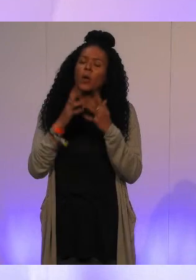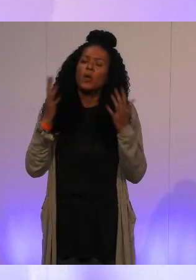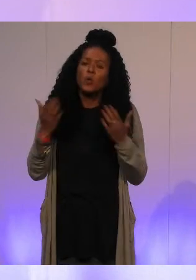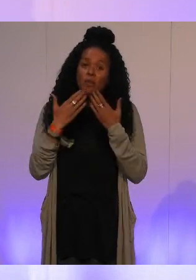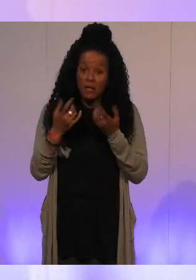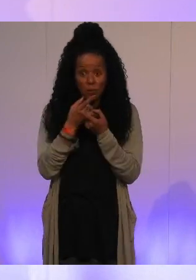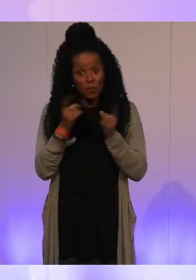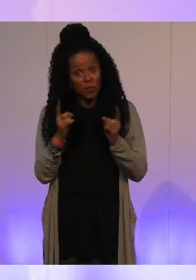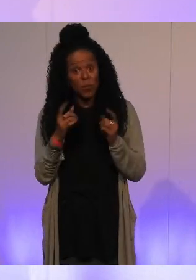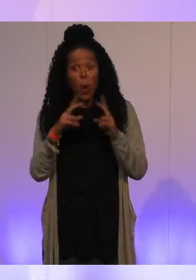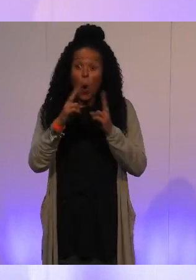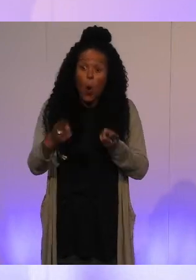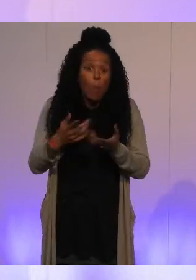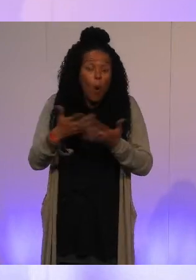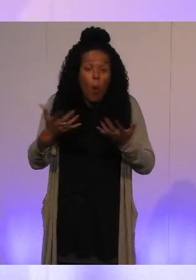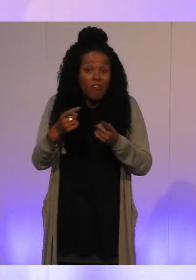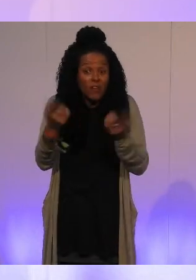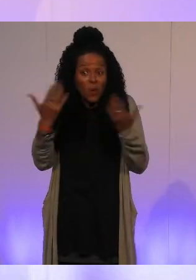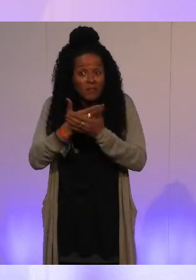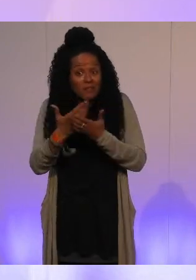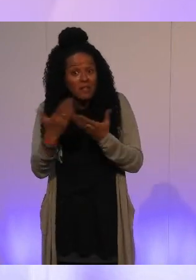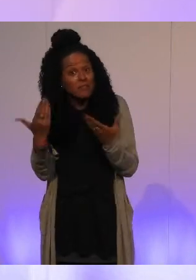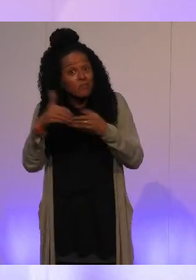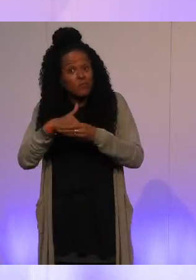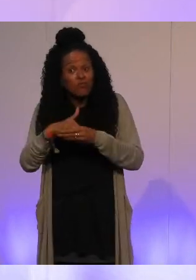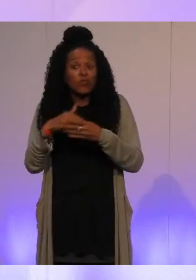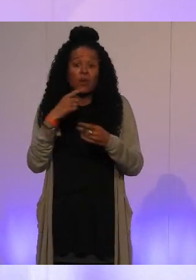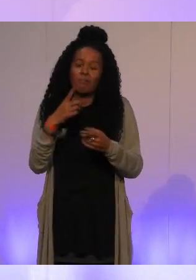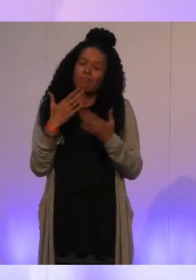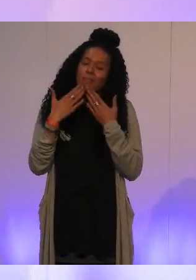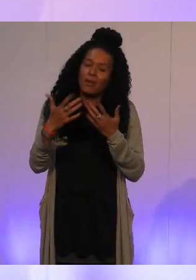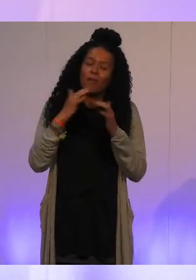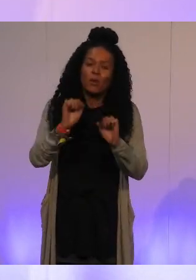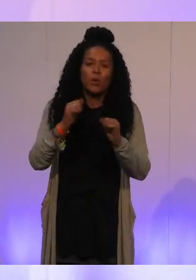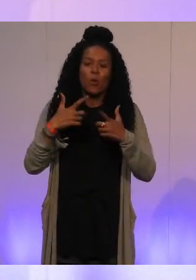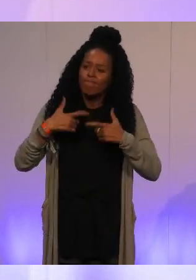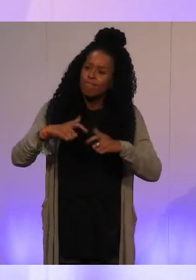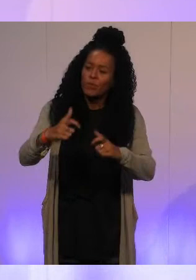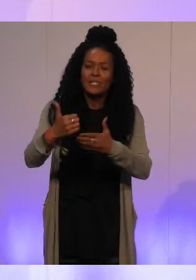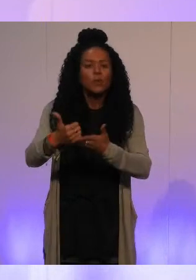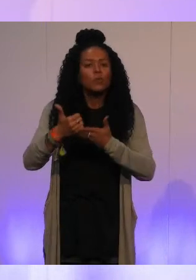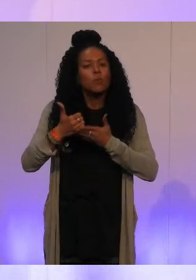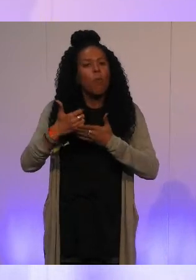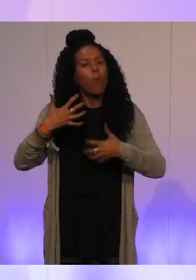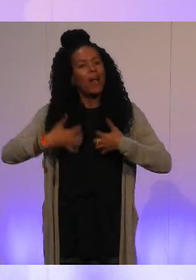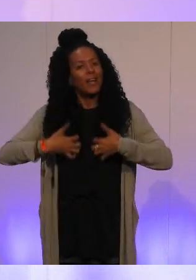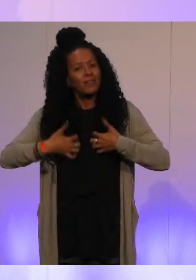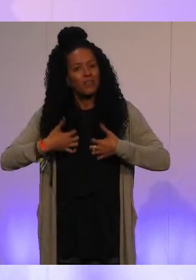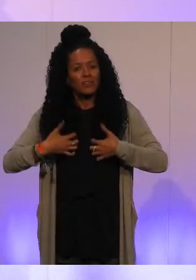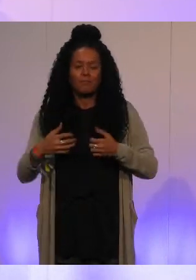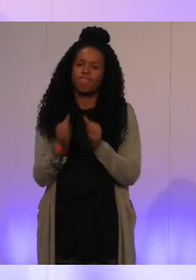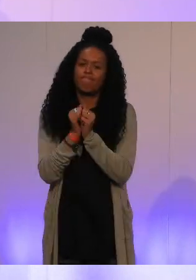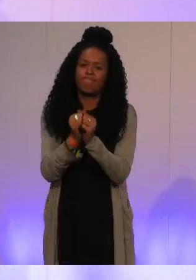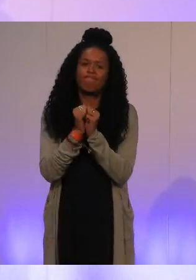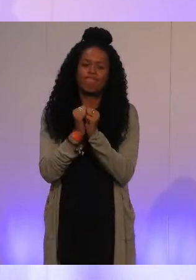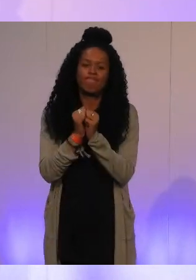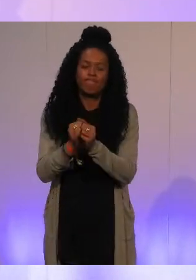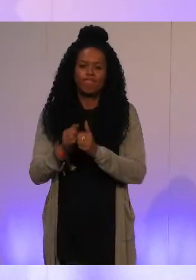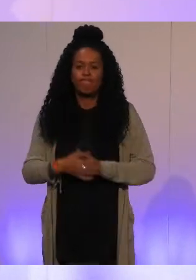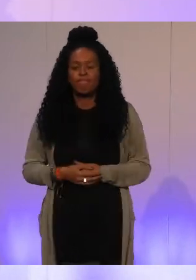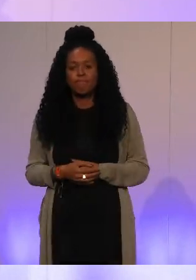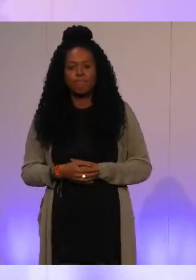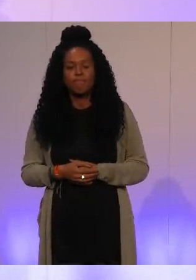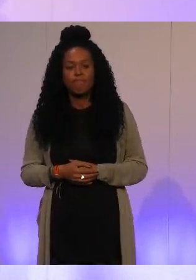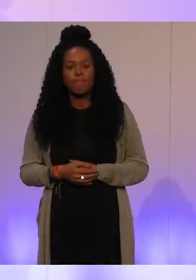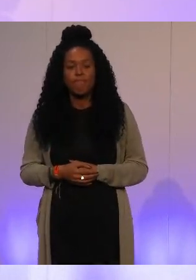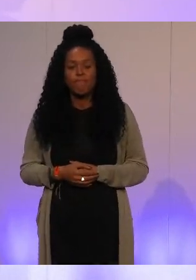at home or wherever you are this evening joining us. Your continued interest and support in our work is very much appreciated. So